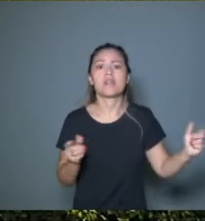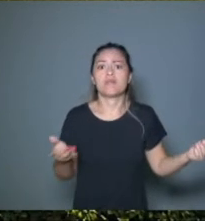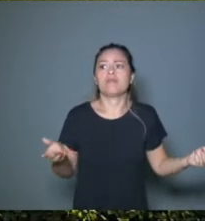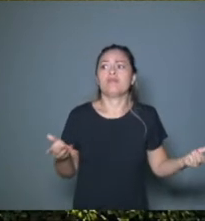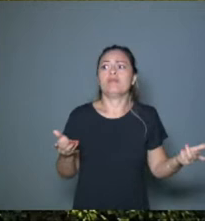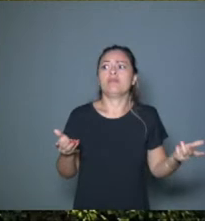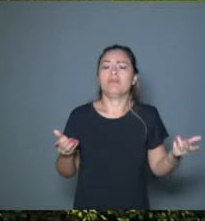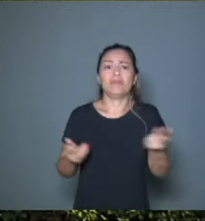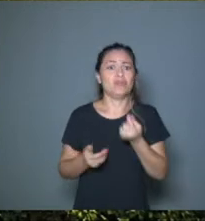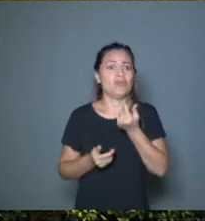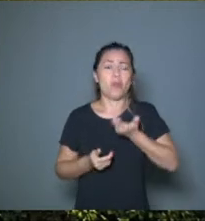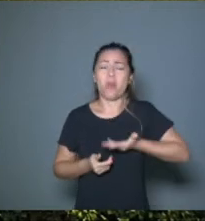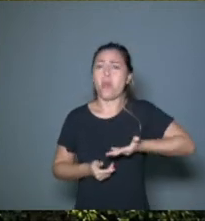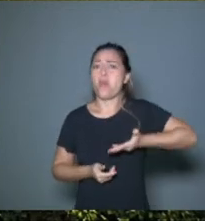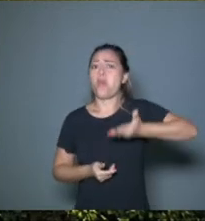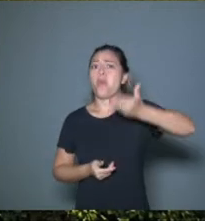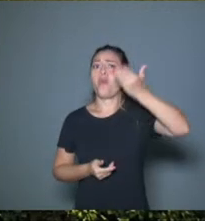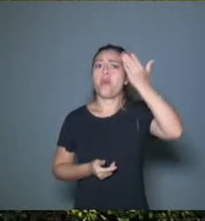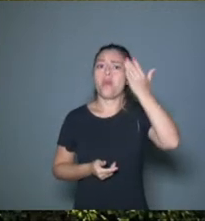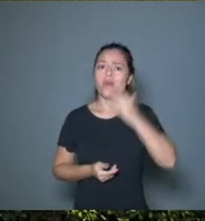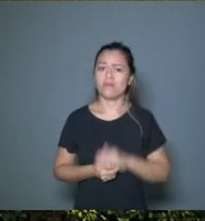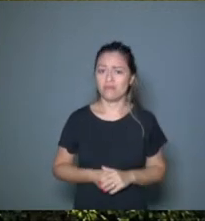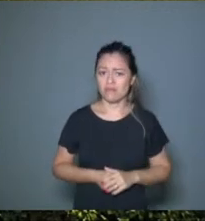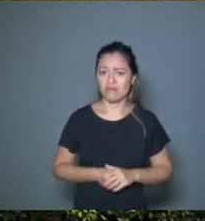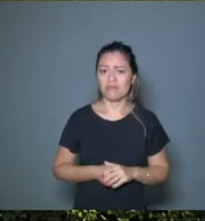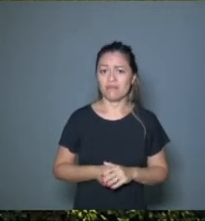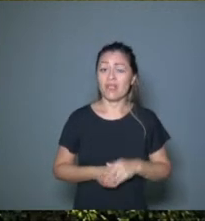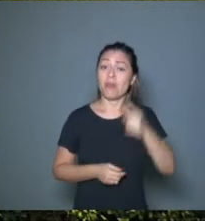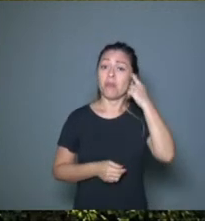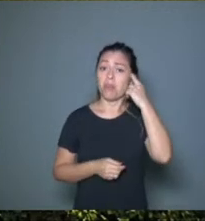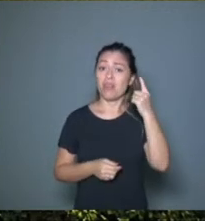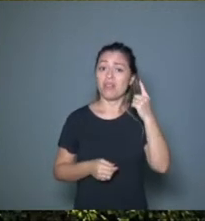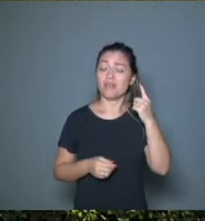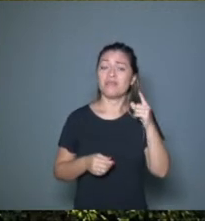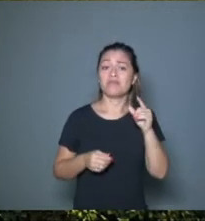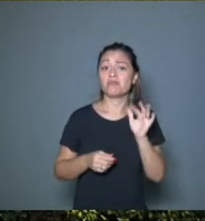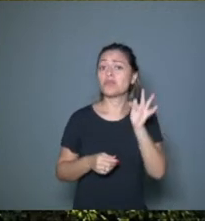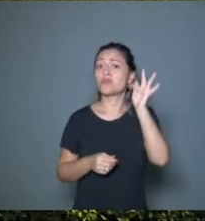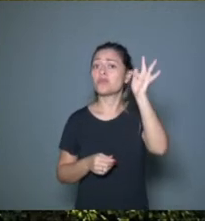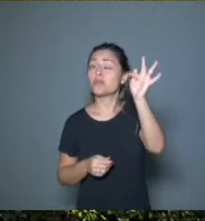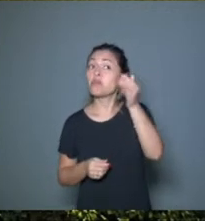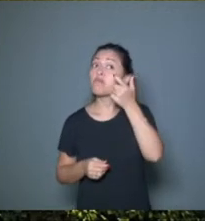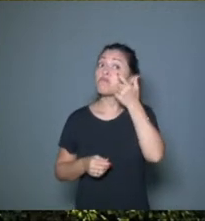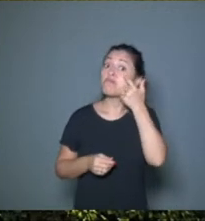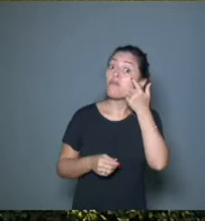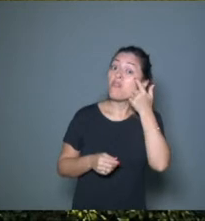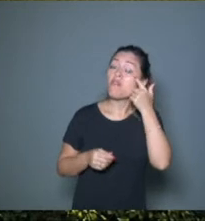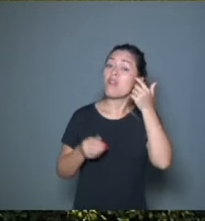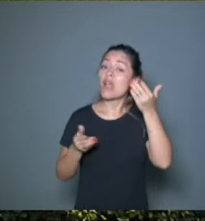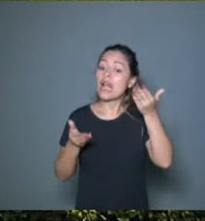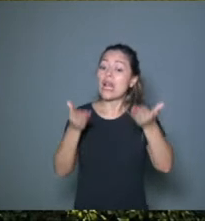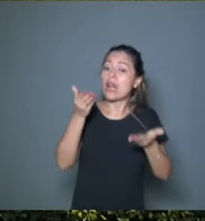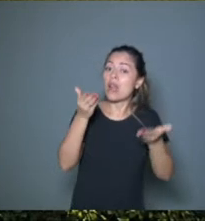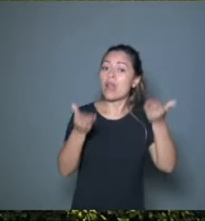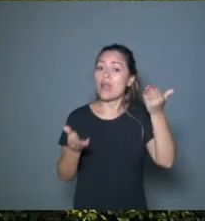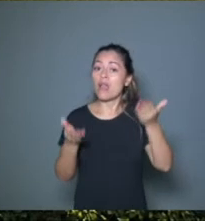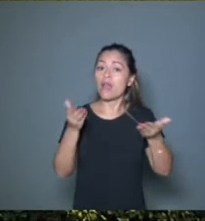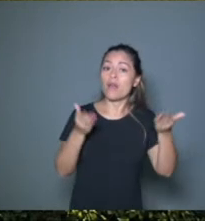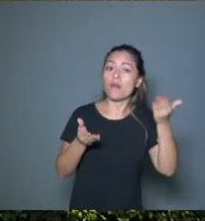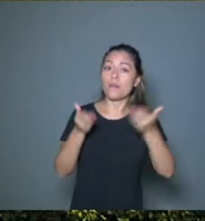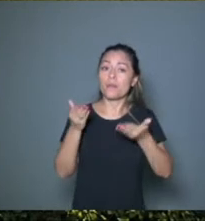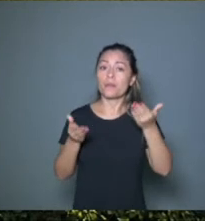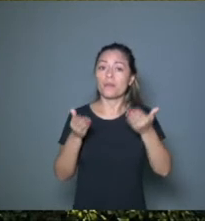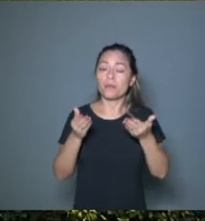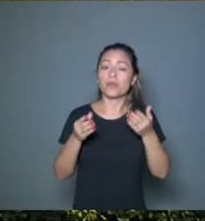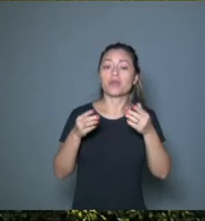we see 120 cents per pound cotton. The future prices are lower, but the expectation is that